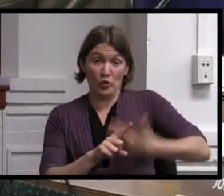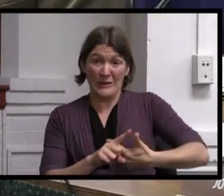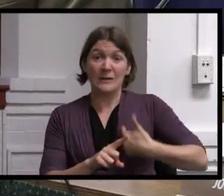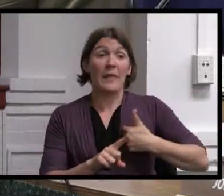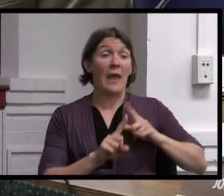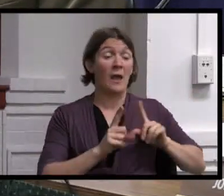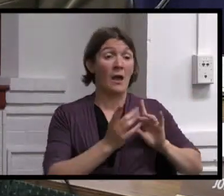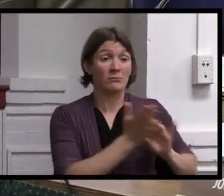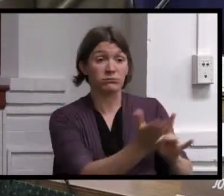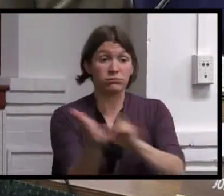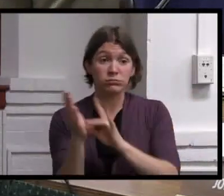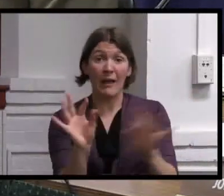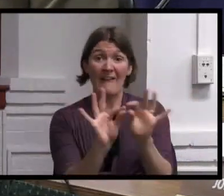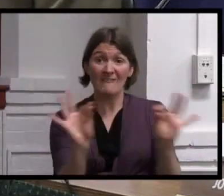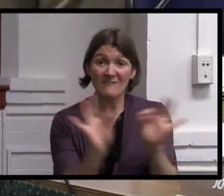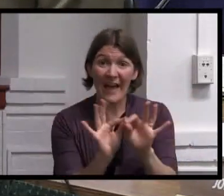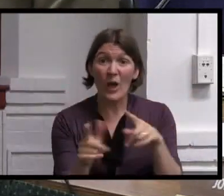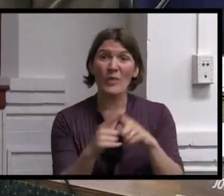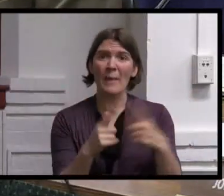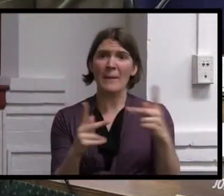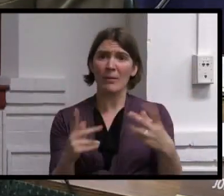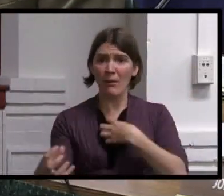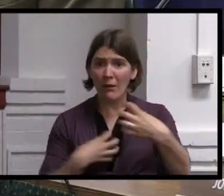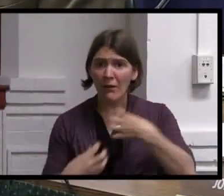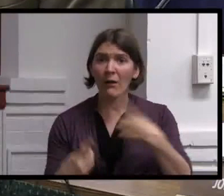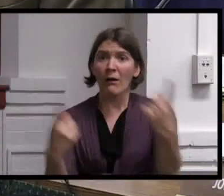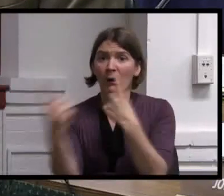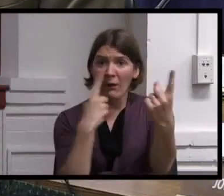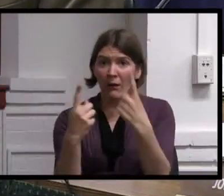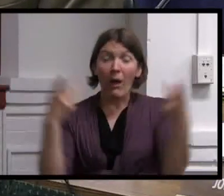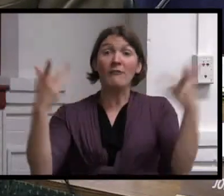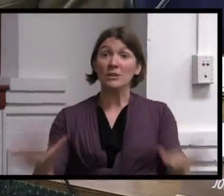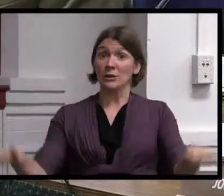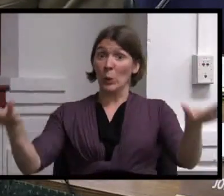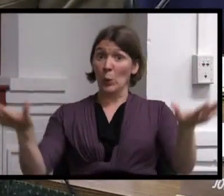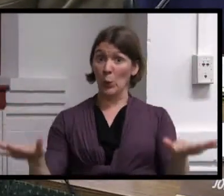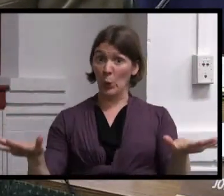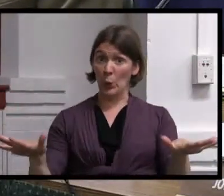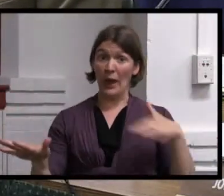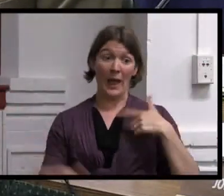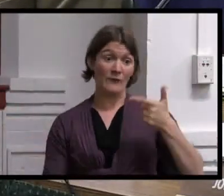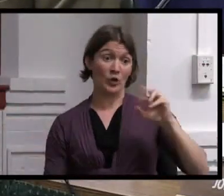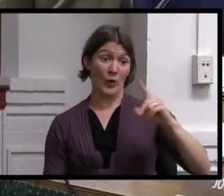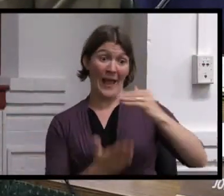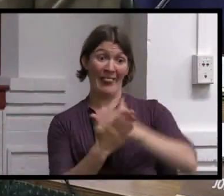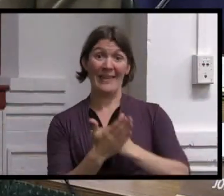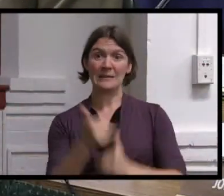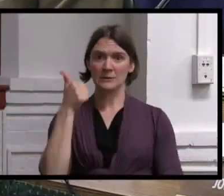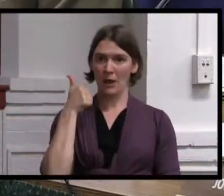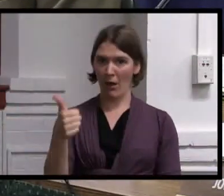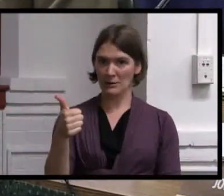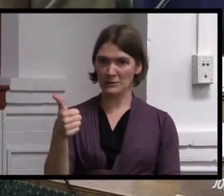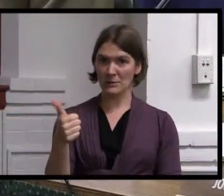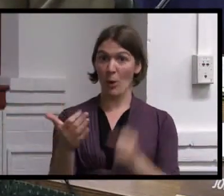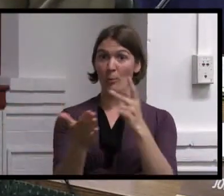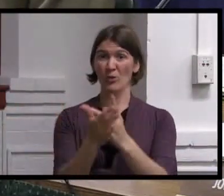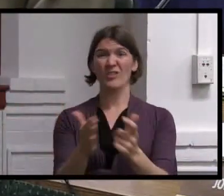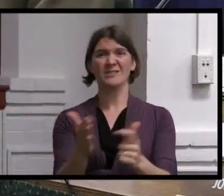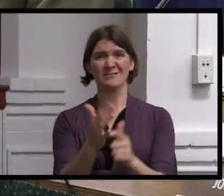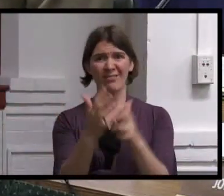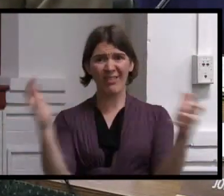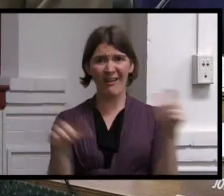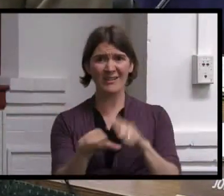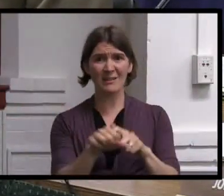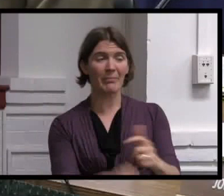intense to make sure that all of that work that I described a few minutes ago to get the grant list finalized and get through the hearings and do all of the